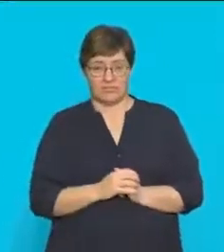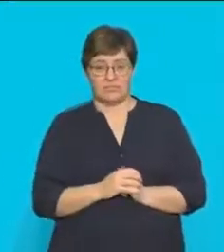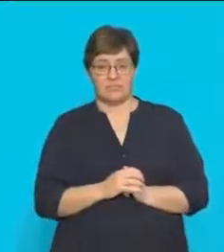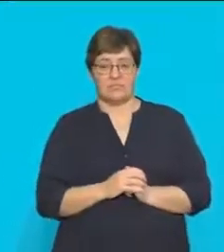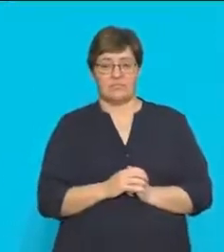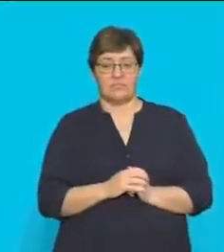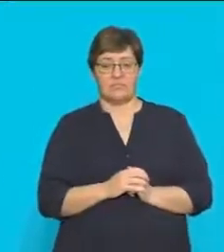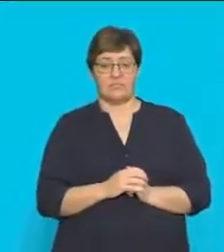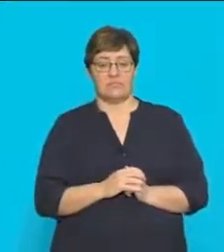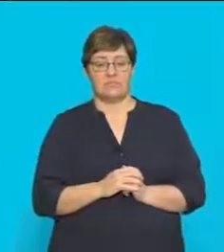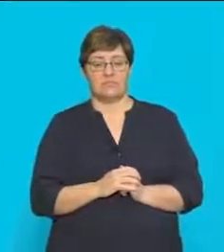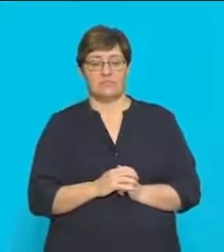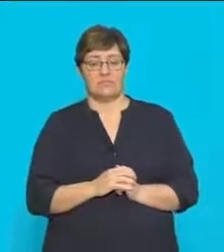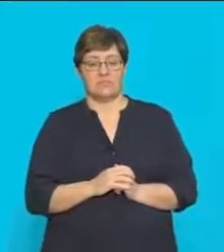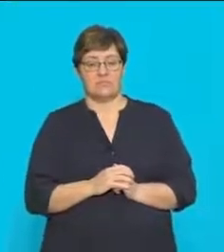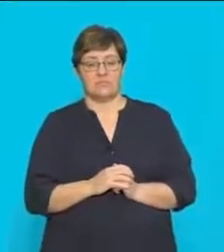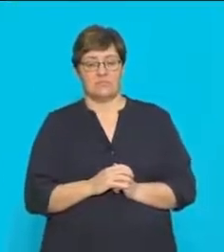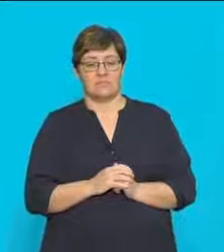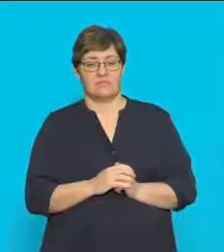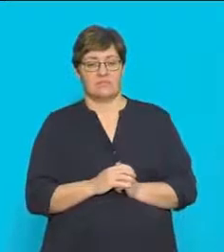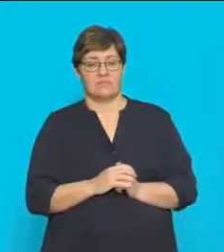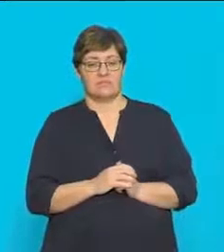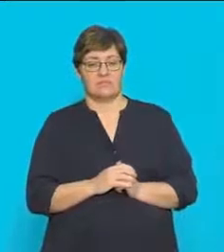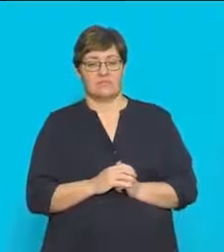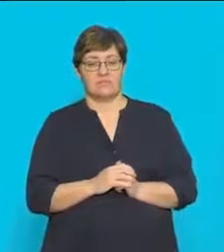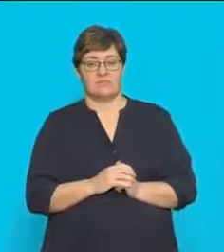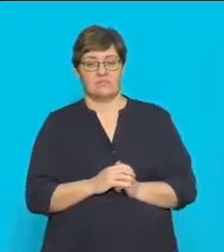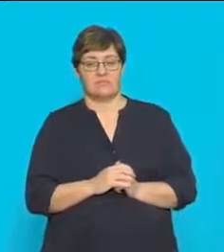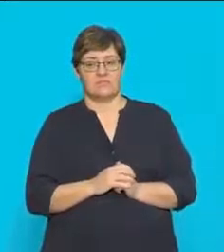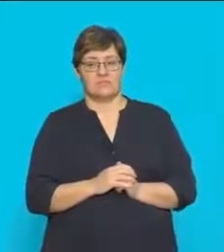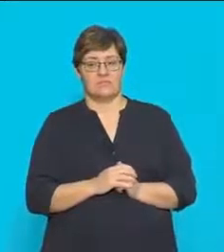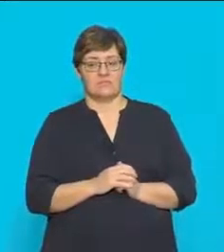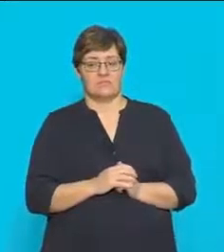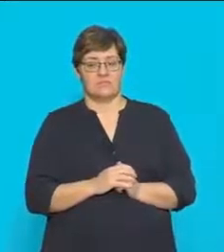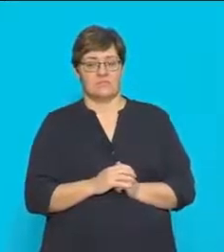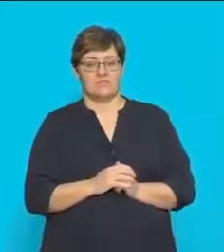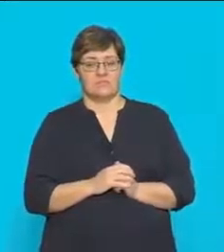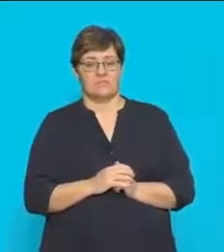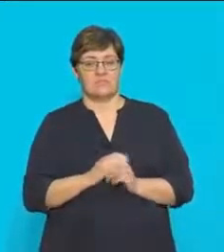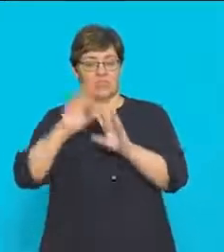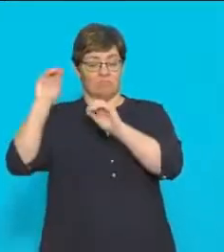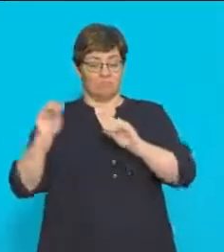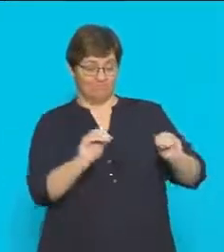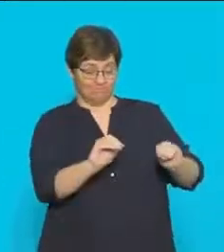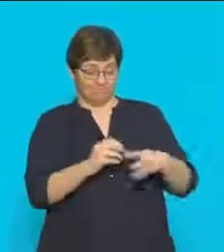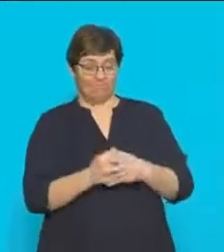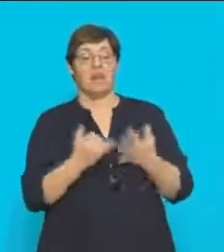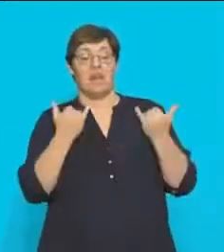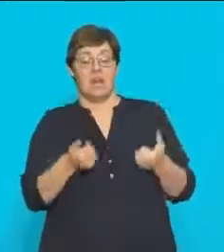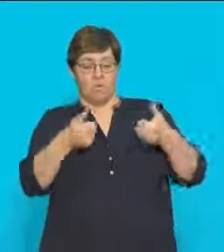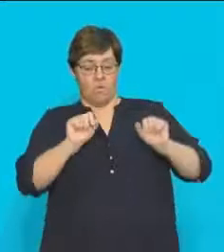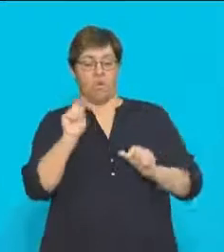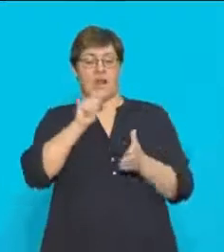one in there. And finally, sine B and the angle B is 35, and we substitute that in. Then we'll go to